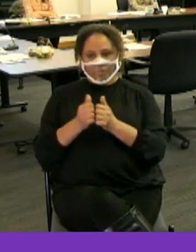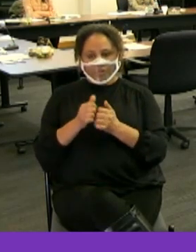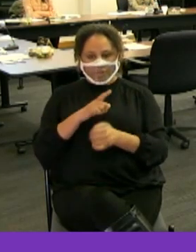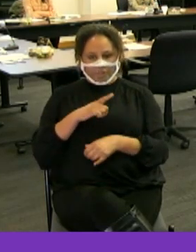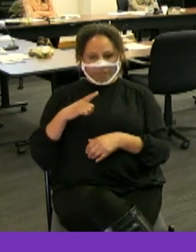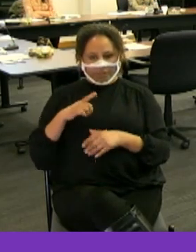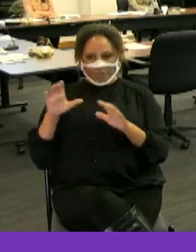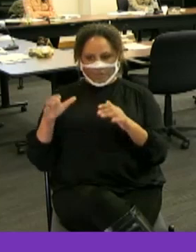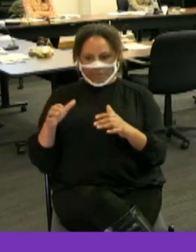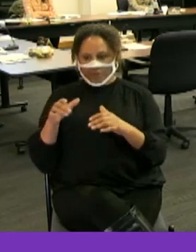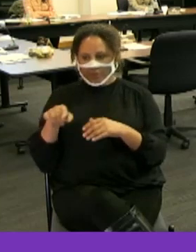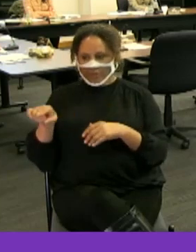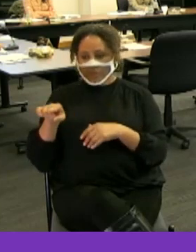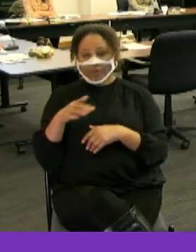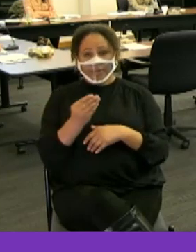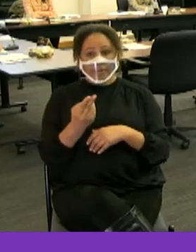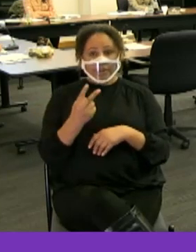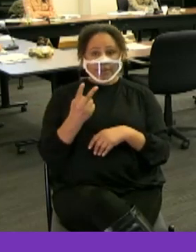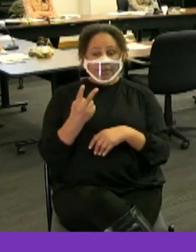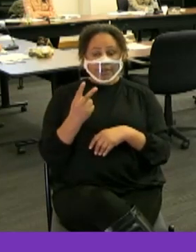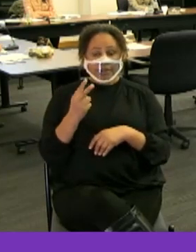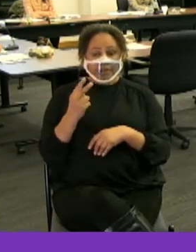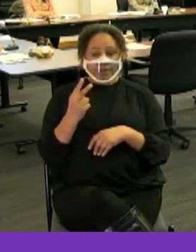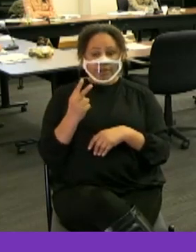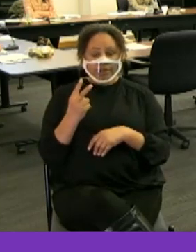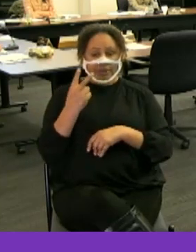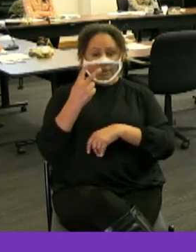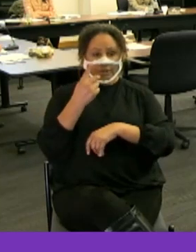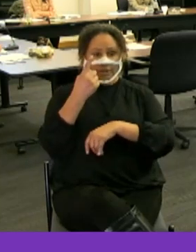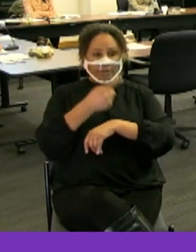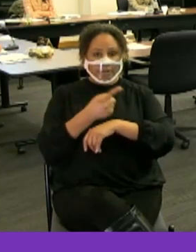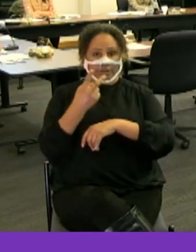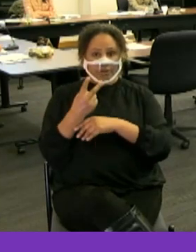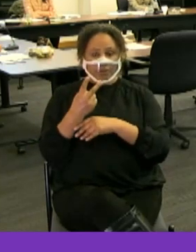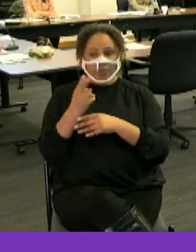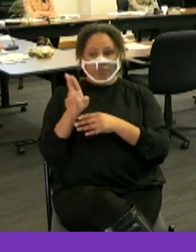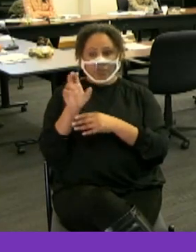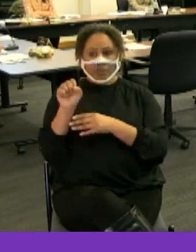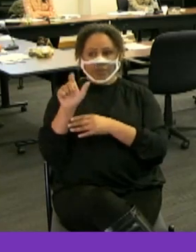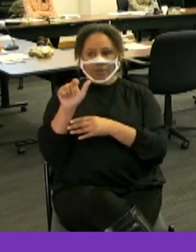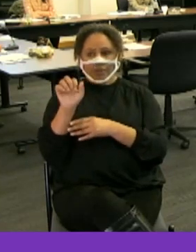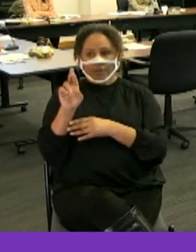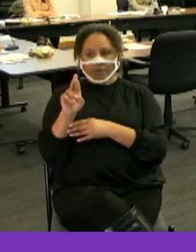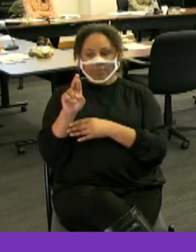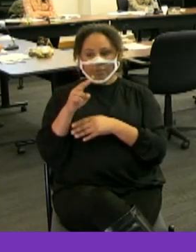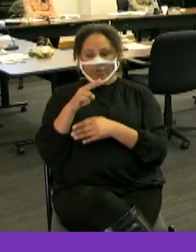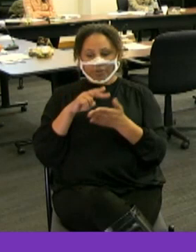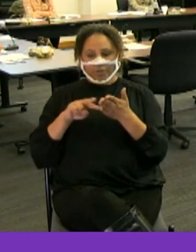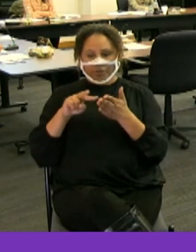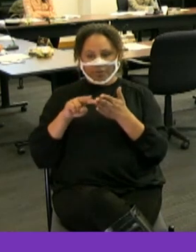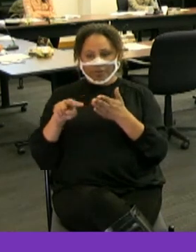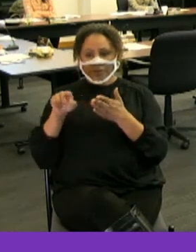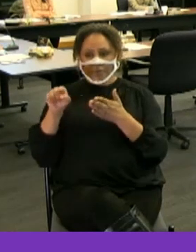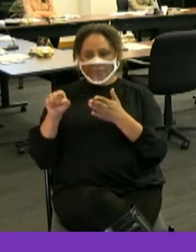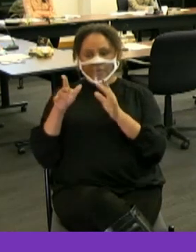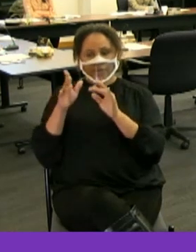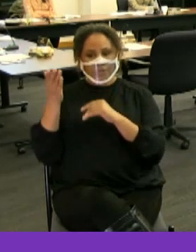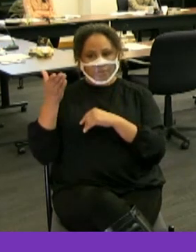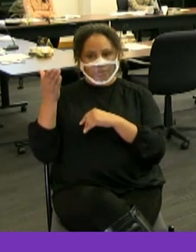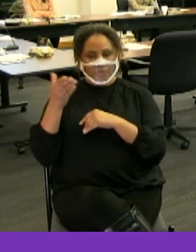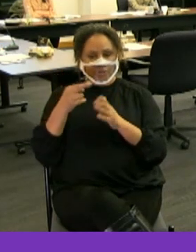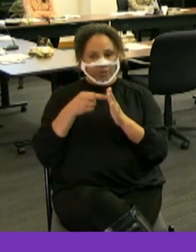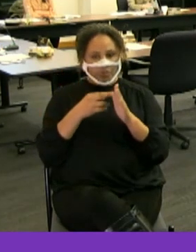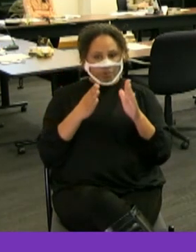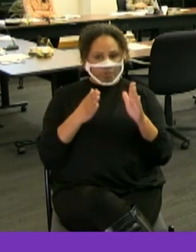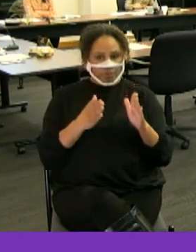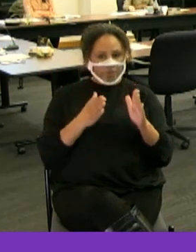And on day 2, as I shared, the U.S. Labor Secretary Martin J. Walsh spoke. Representative Richard